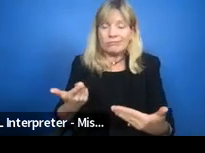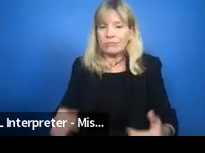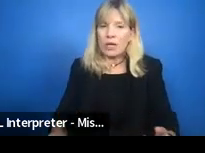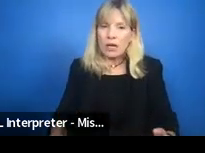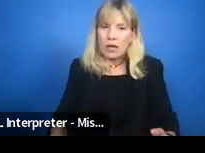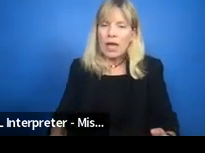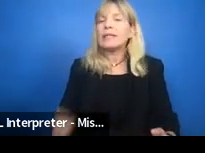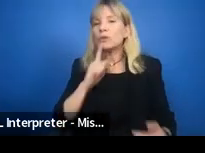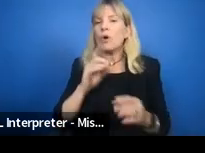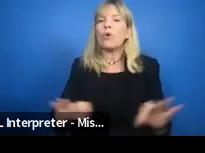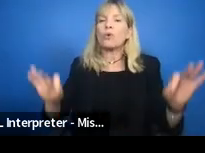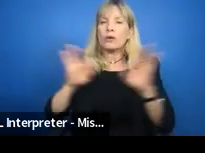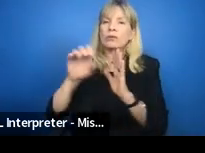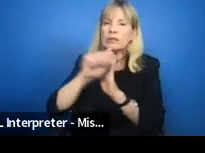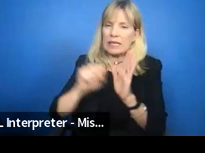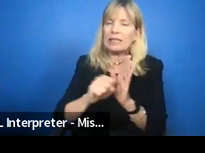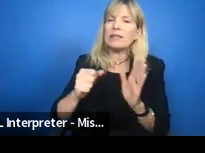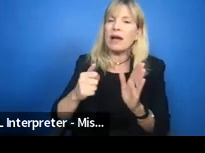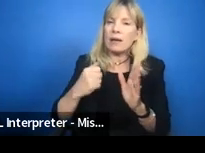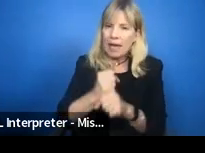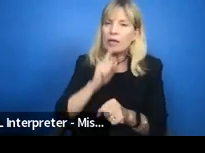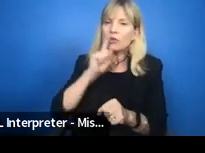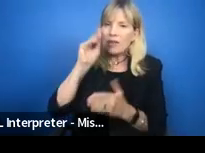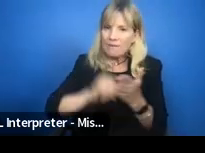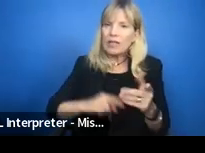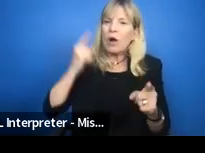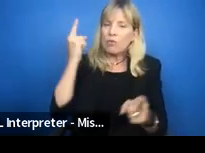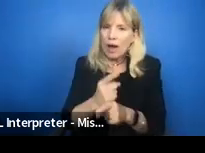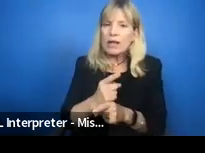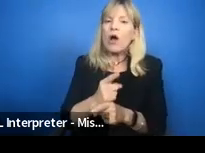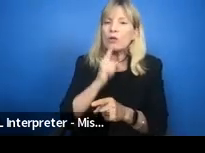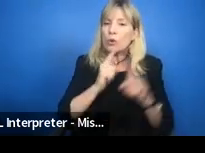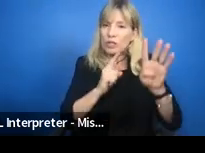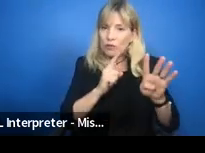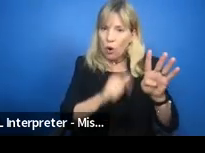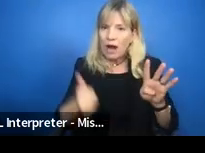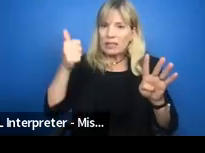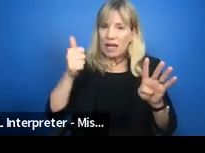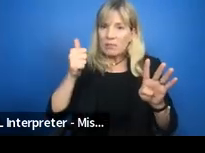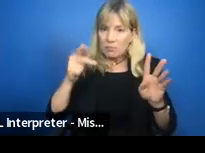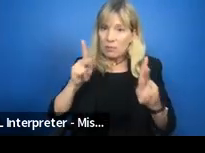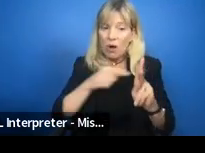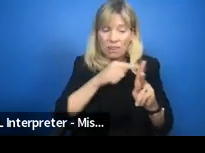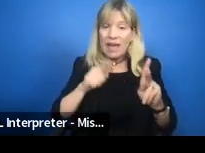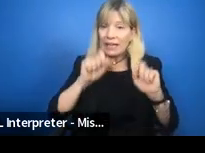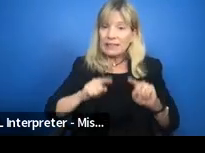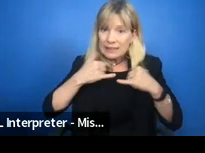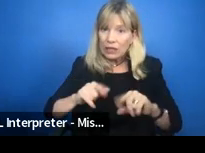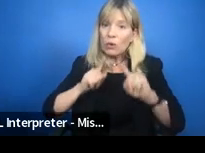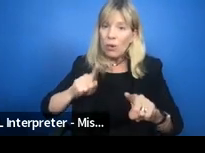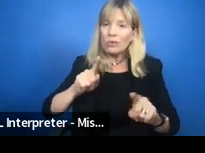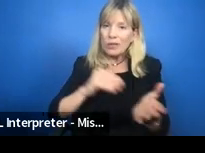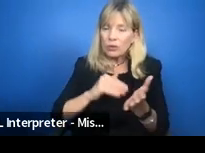just so critical that states get this right so that those 4 in 10 people can keep going to the doctors and getting the care that they need and deserve.